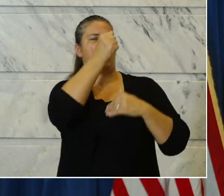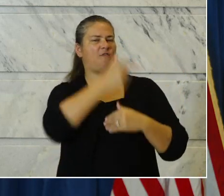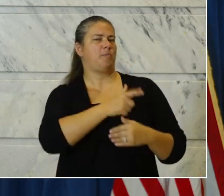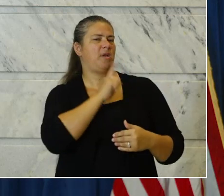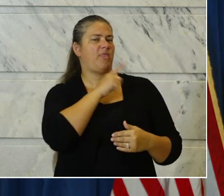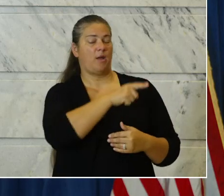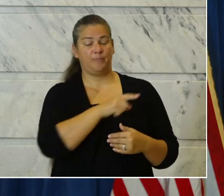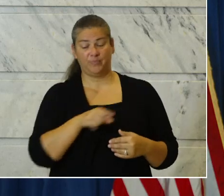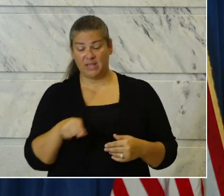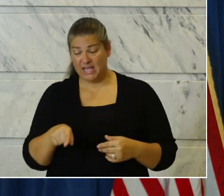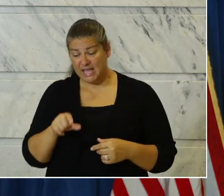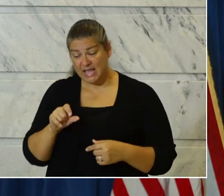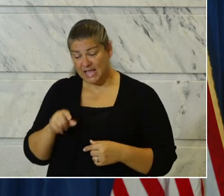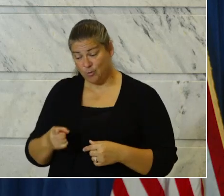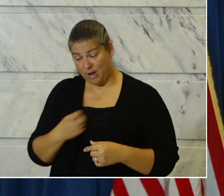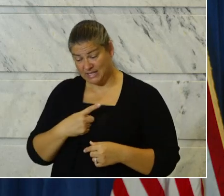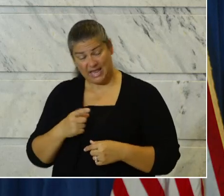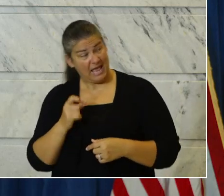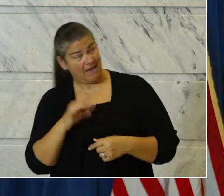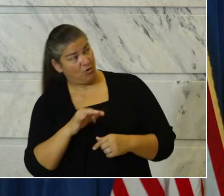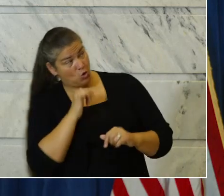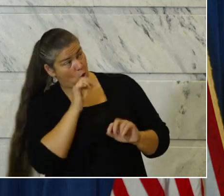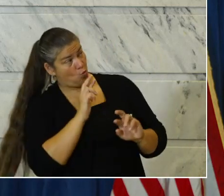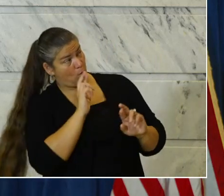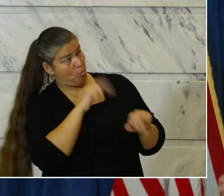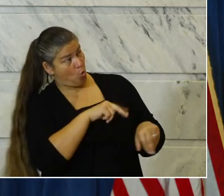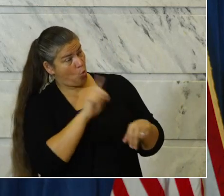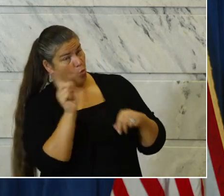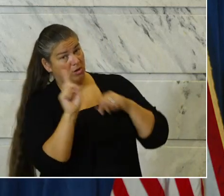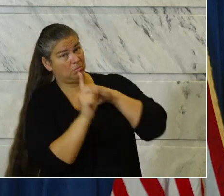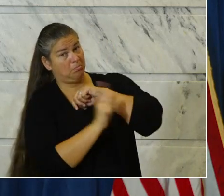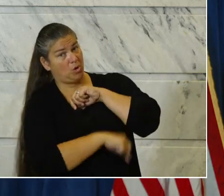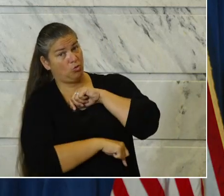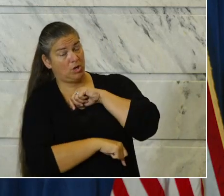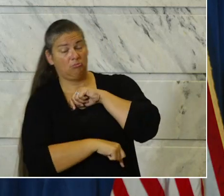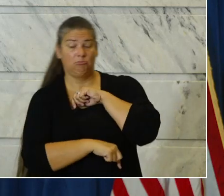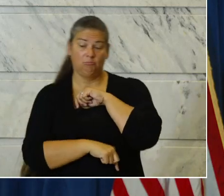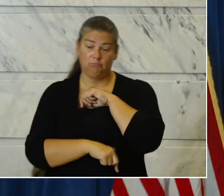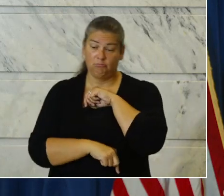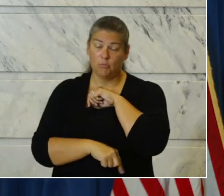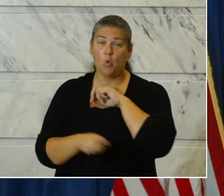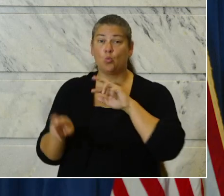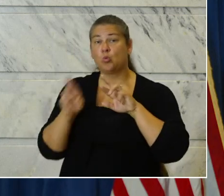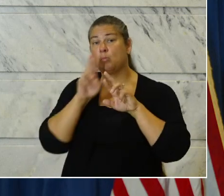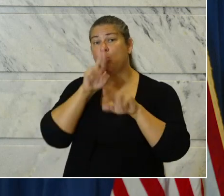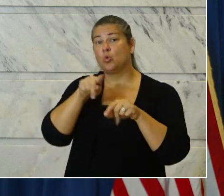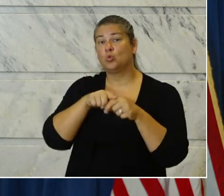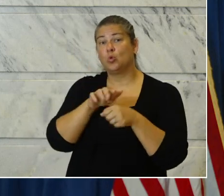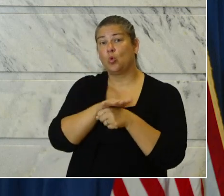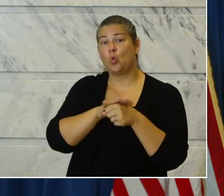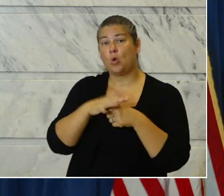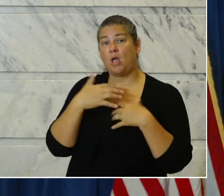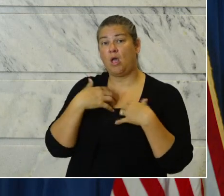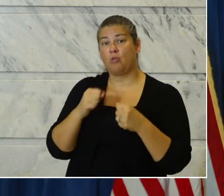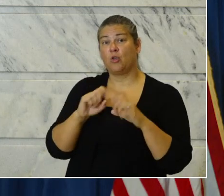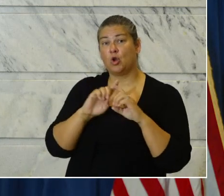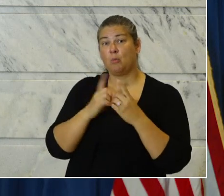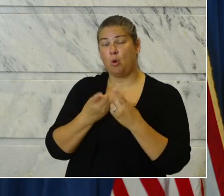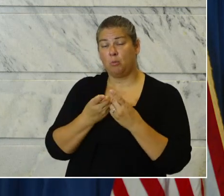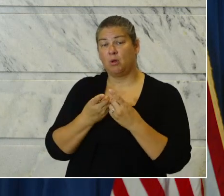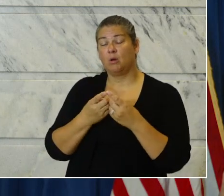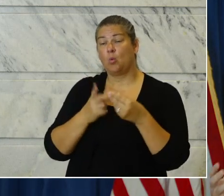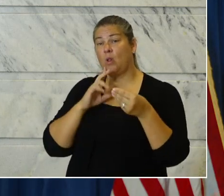aren't made, is there a penalty? Well, if reports are made to a local health department, if it takes a little while to come around to